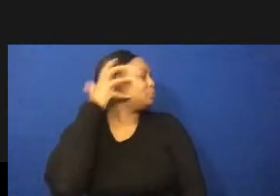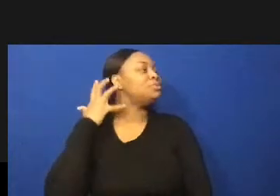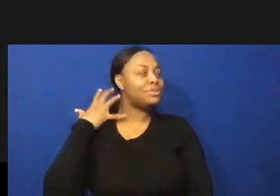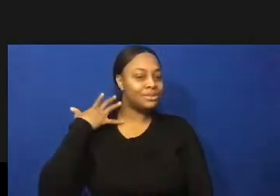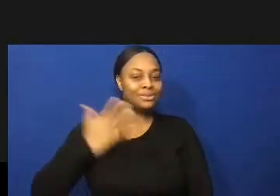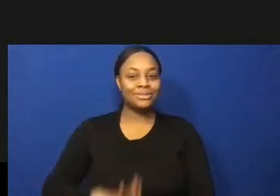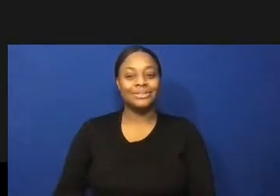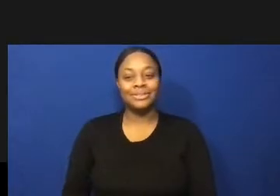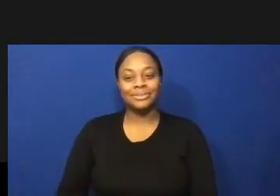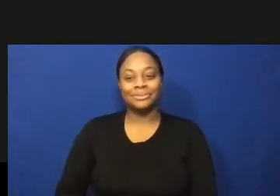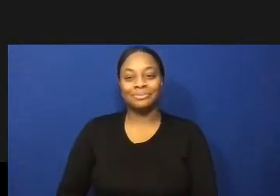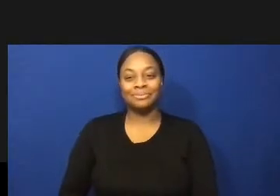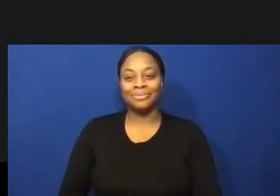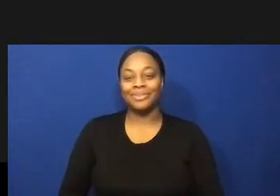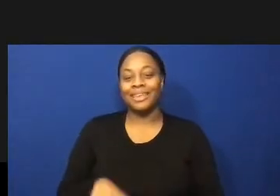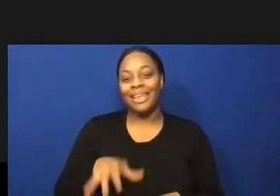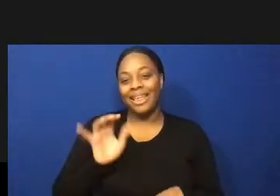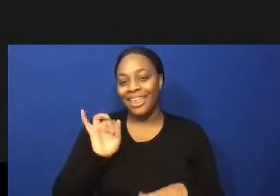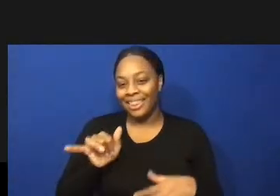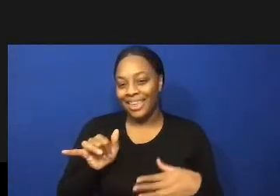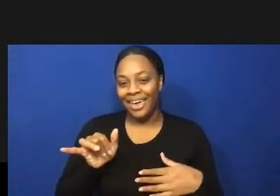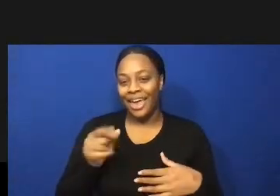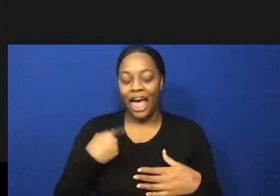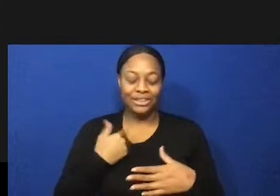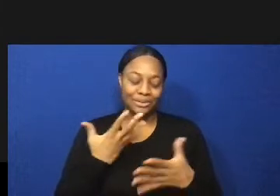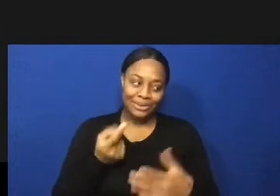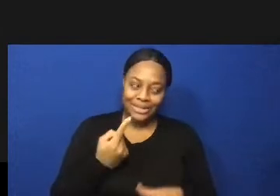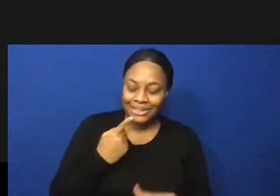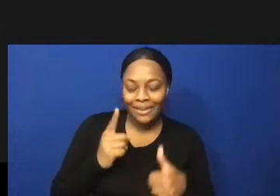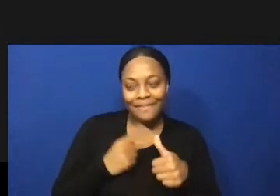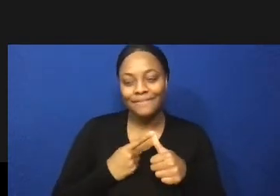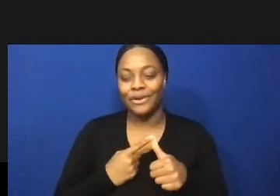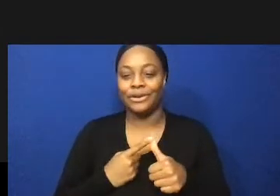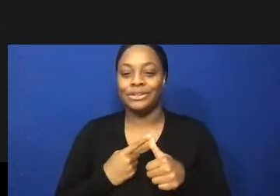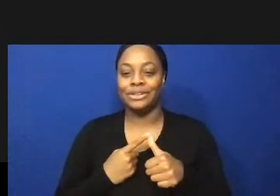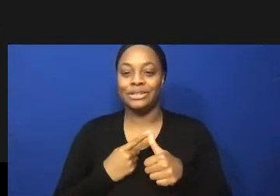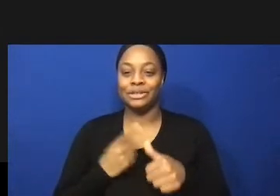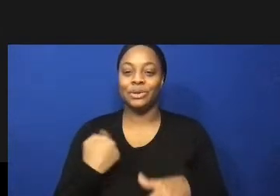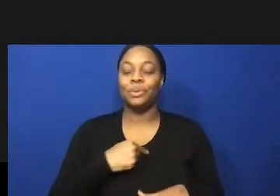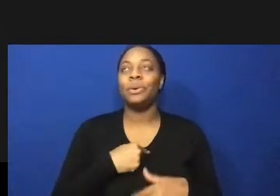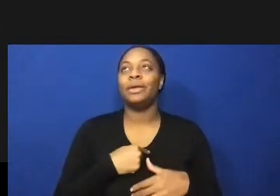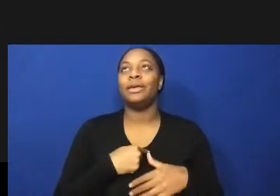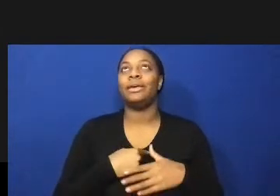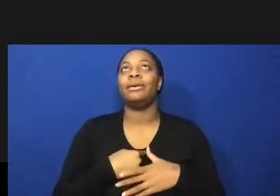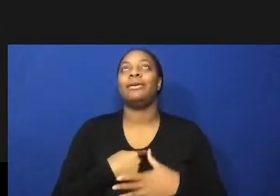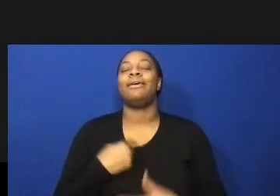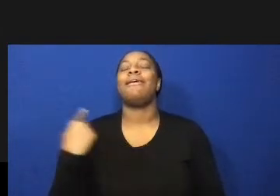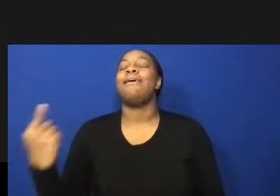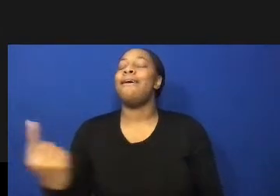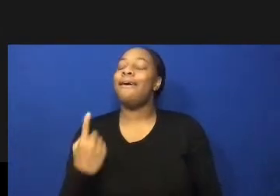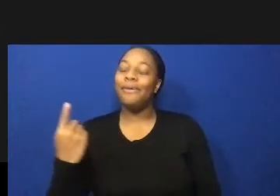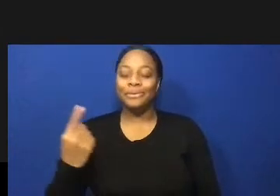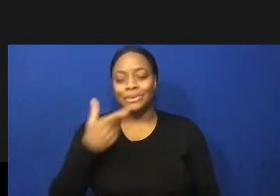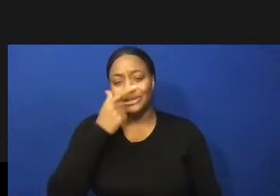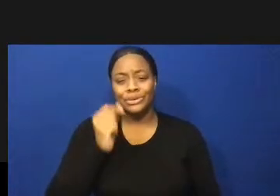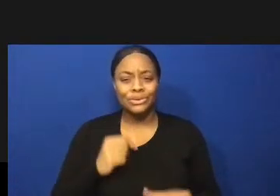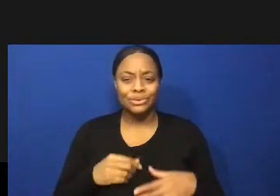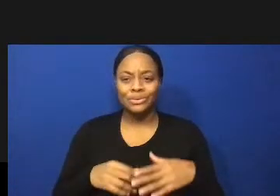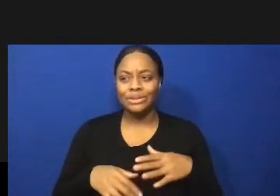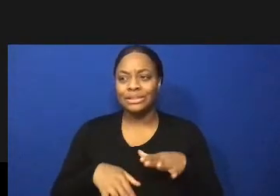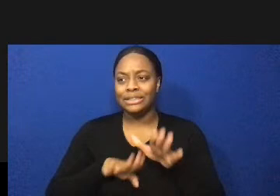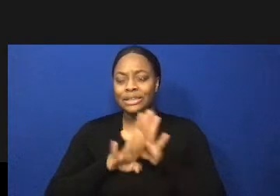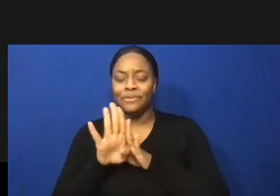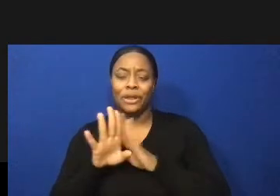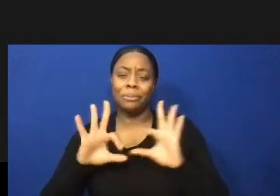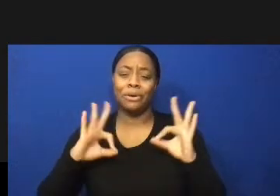So, whoosh. And I want to say first, we are always interested in growing our family.